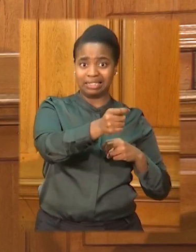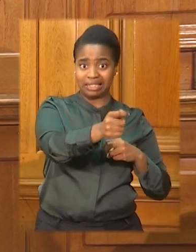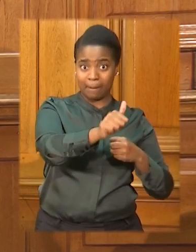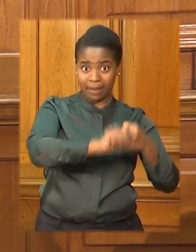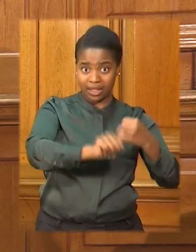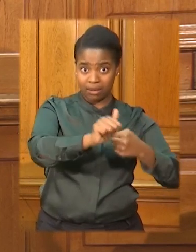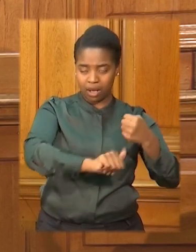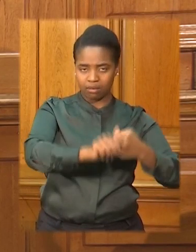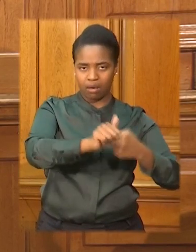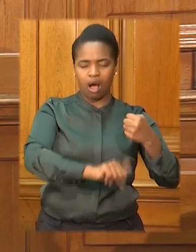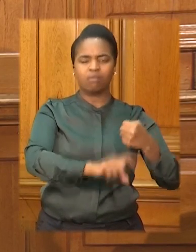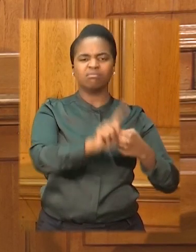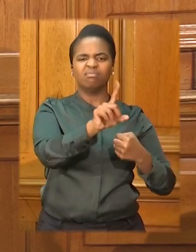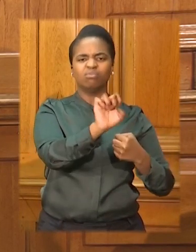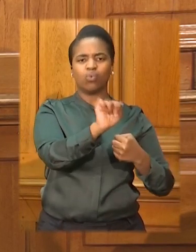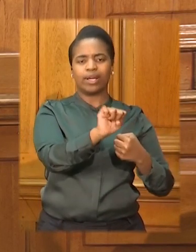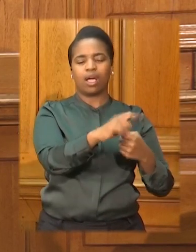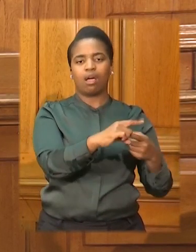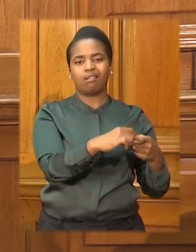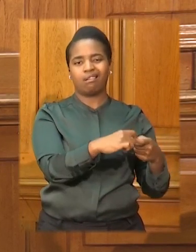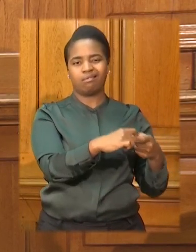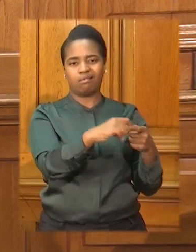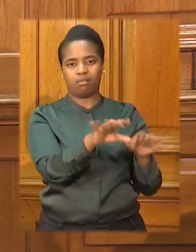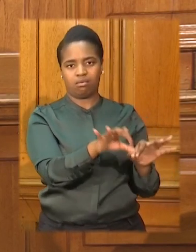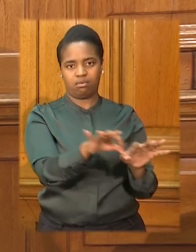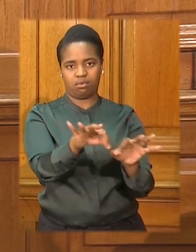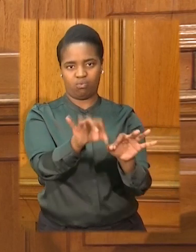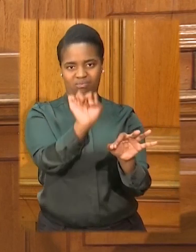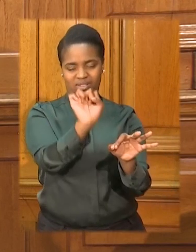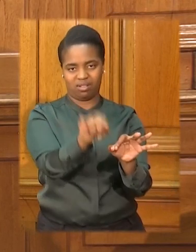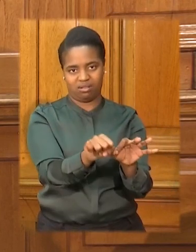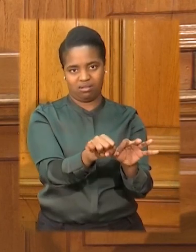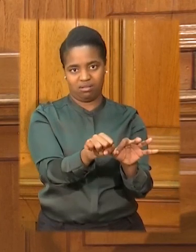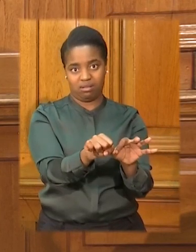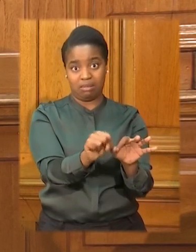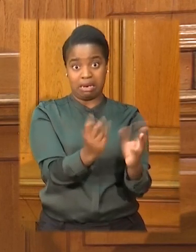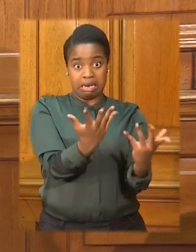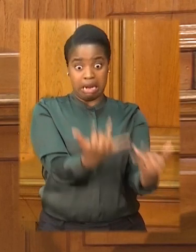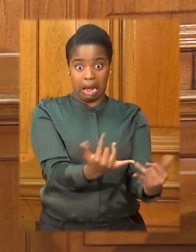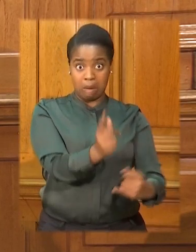and waiving bank fees for grant beneficiaries.